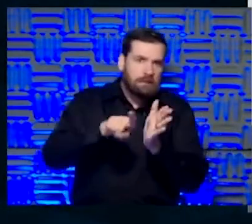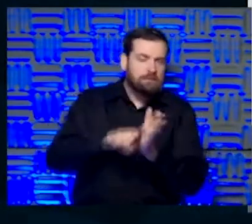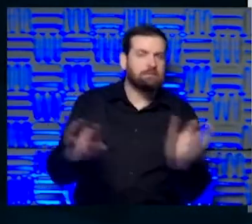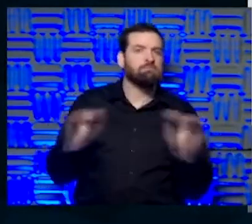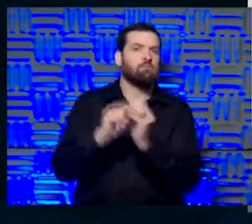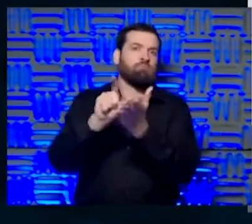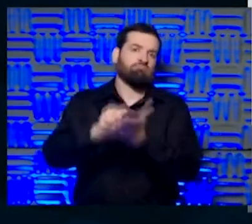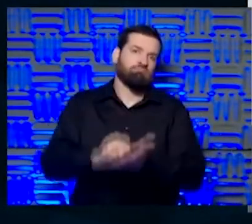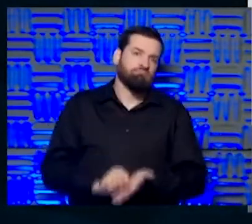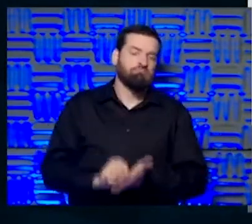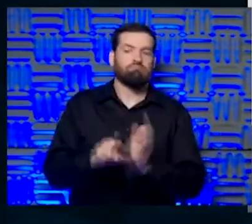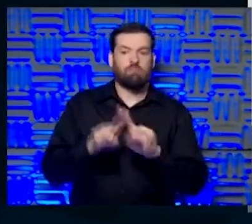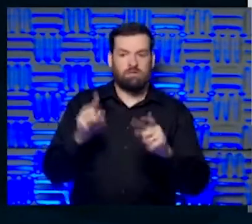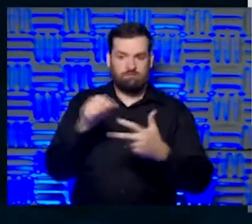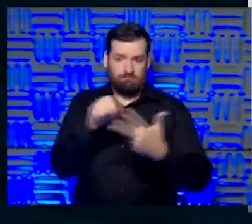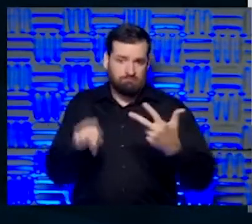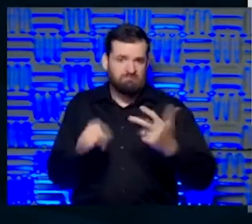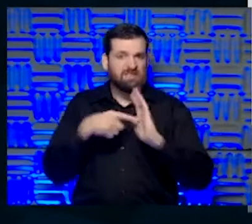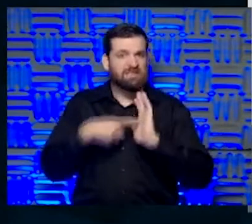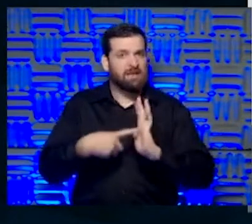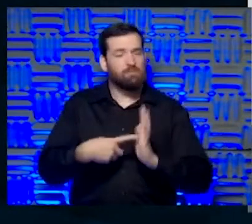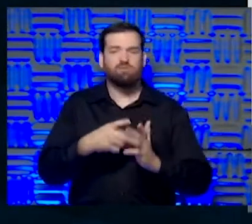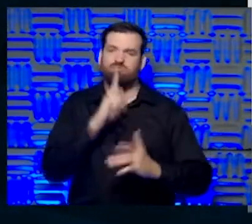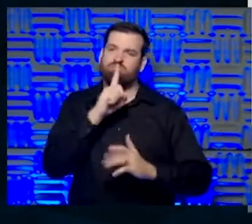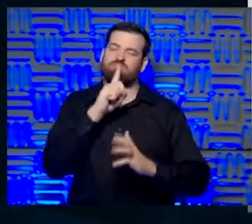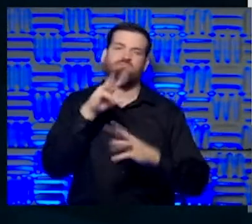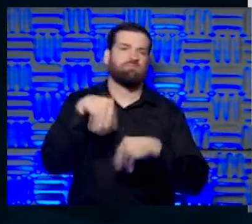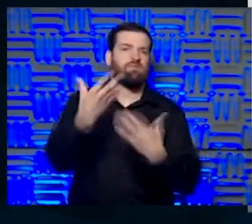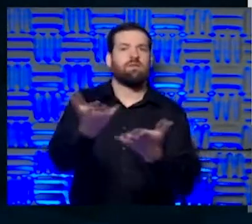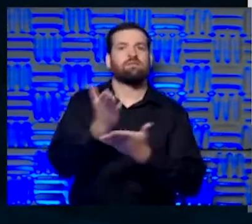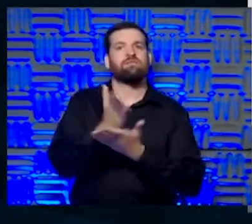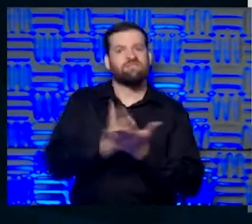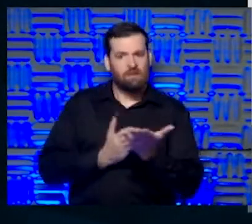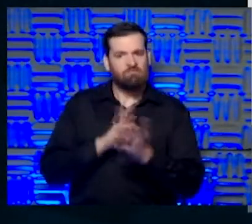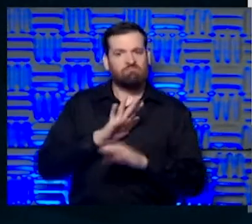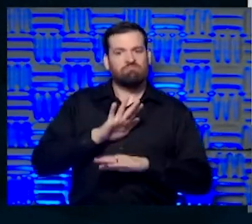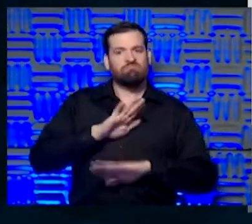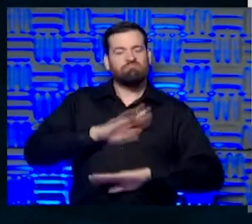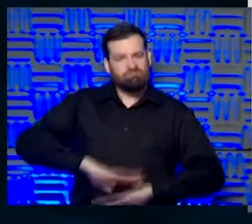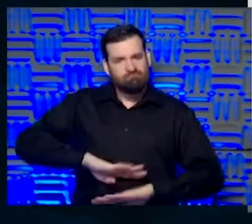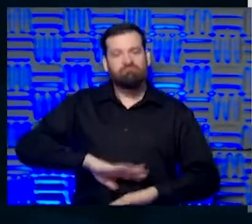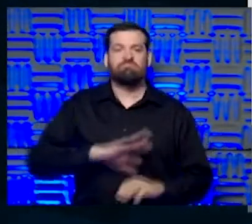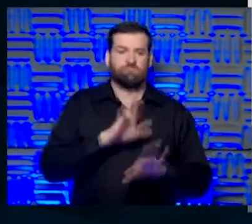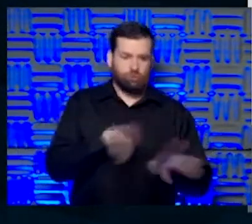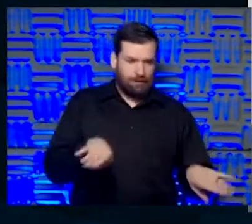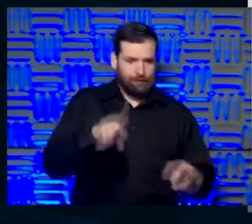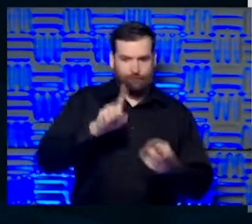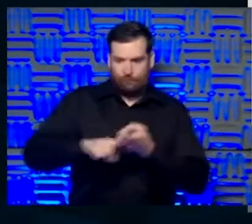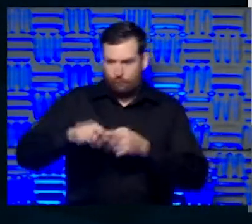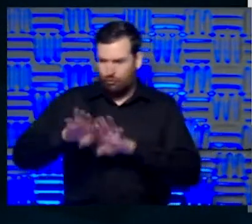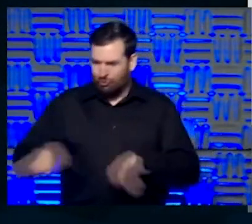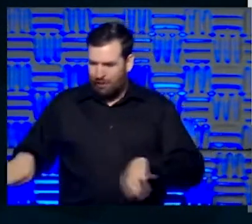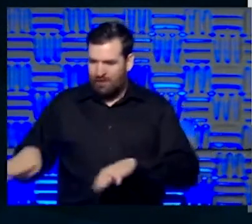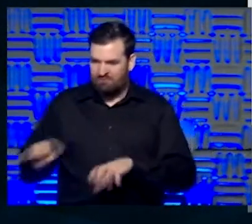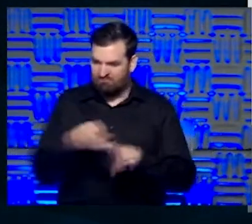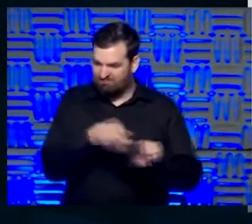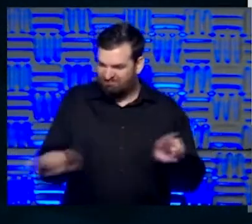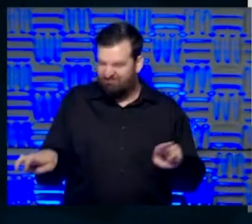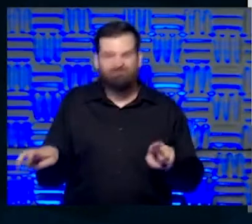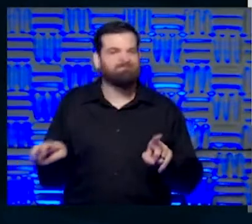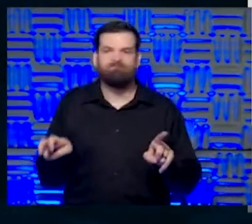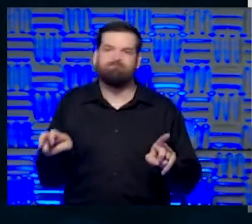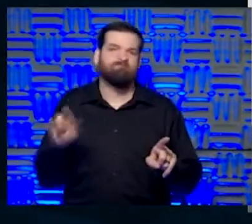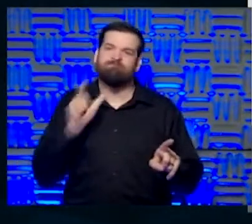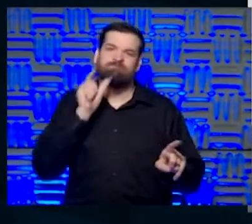those three kind of examples really provide some reassurance that child-to-child transmission really is not very significant for this